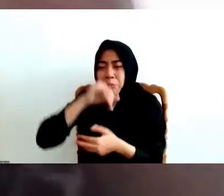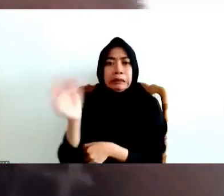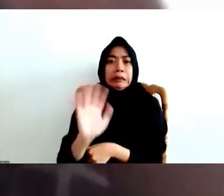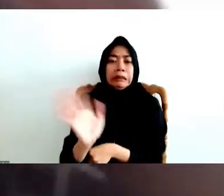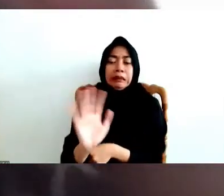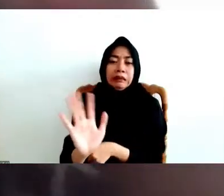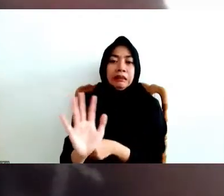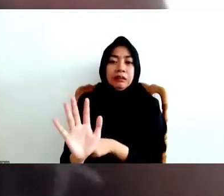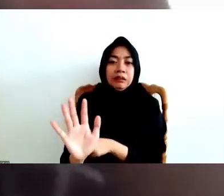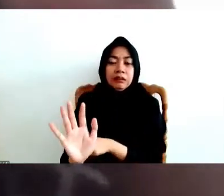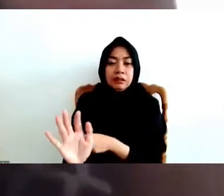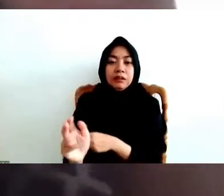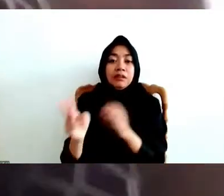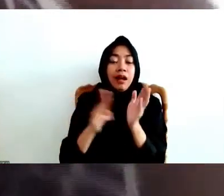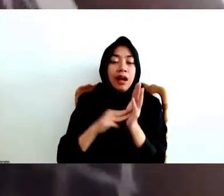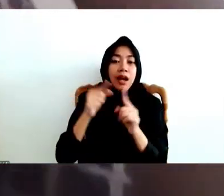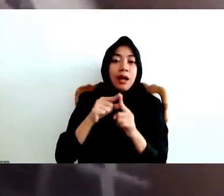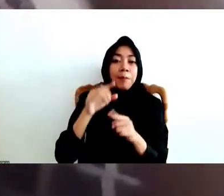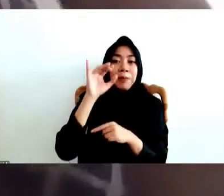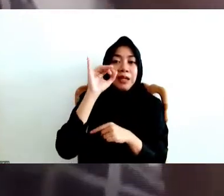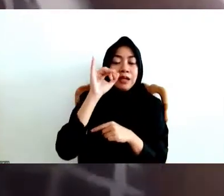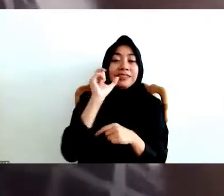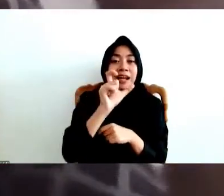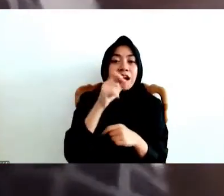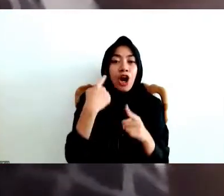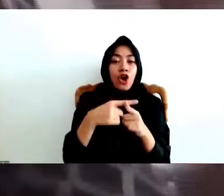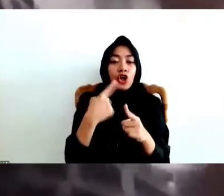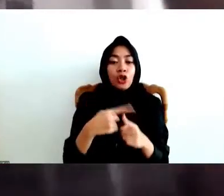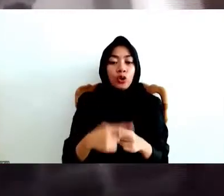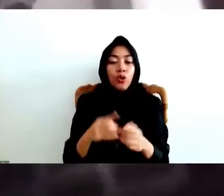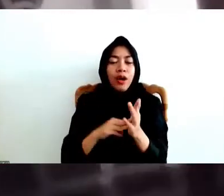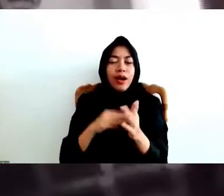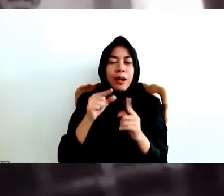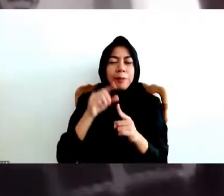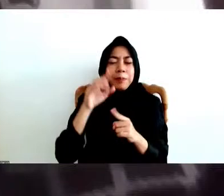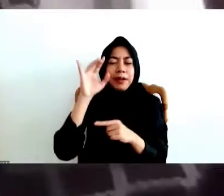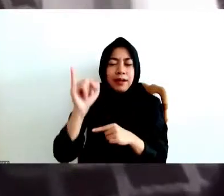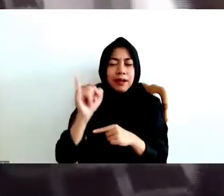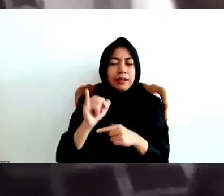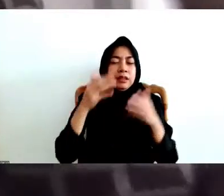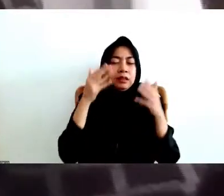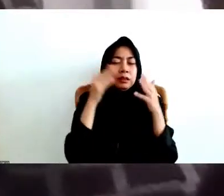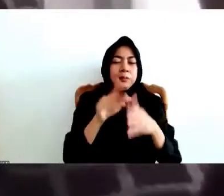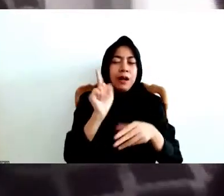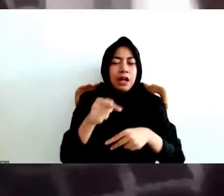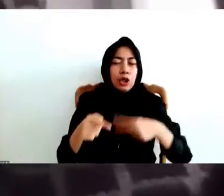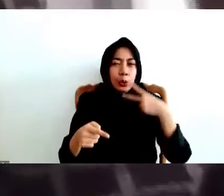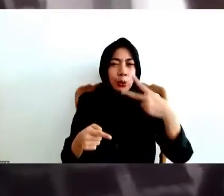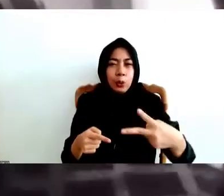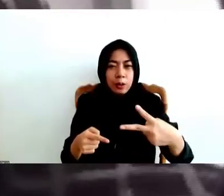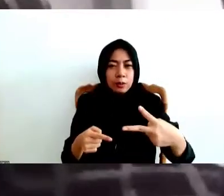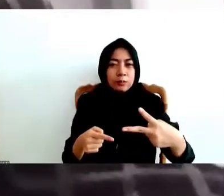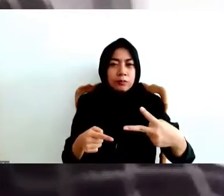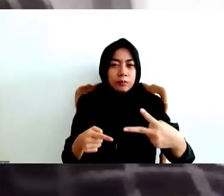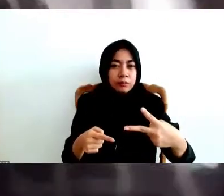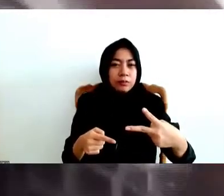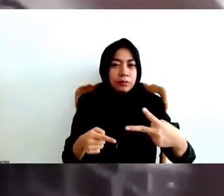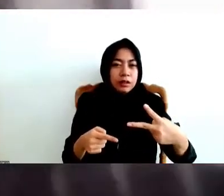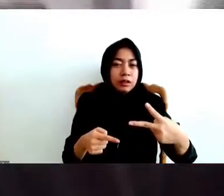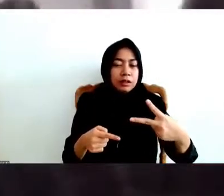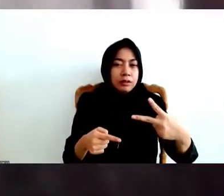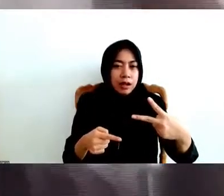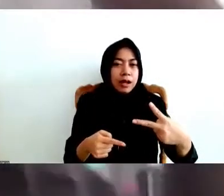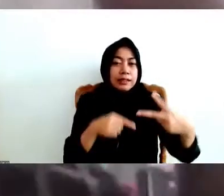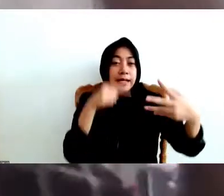in an MPI measure, it's a dual cutoff approach. You first need to identify the cutoff for each of the indicators you've